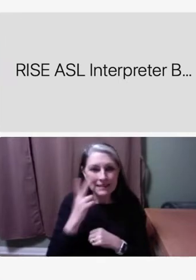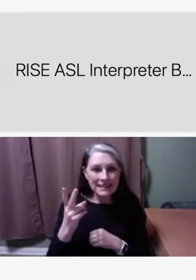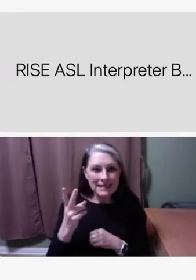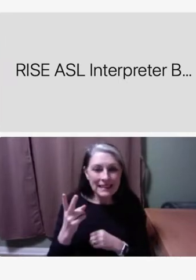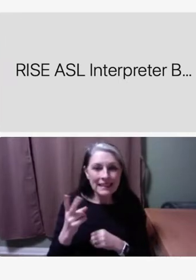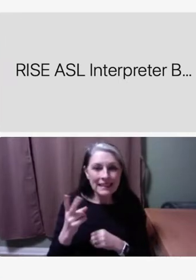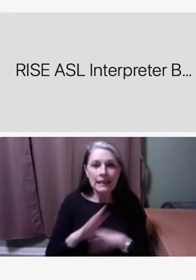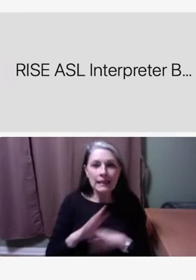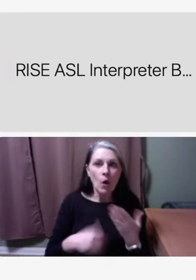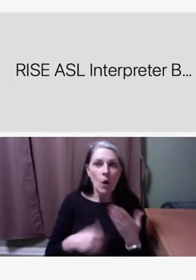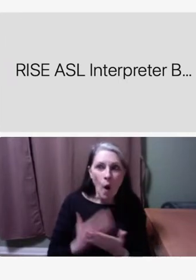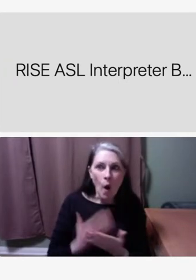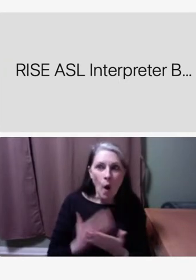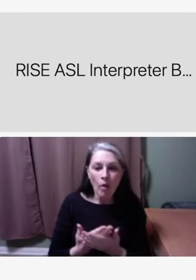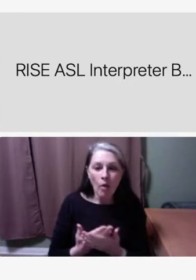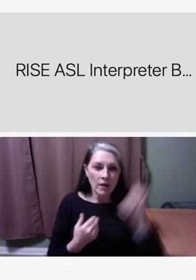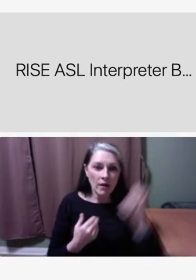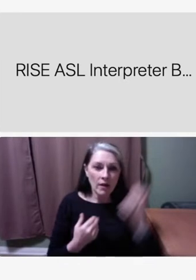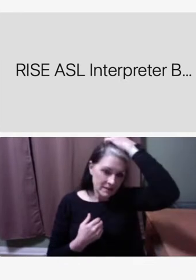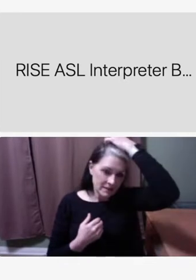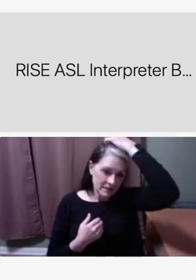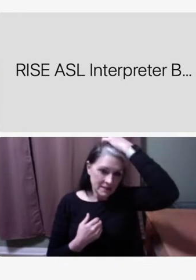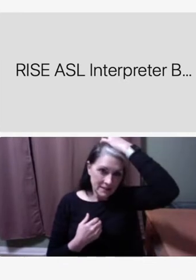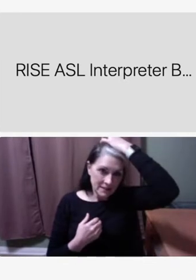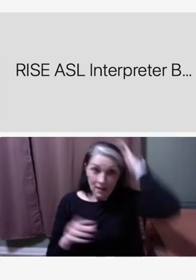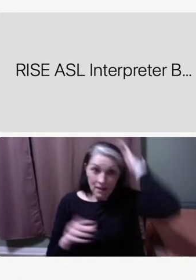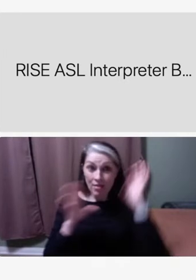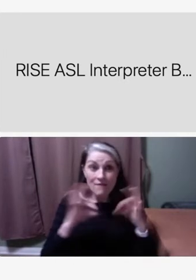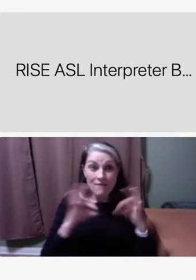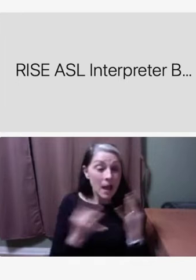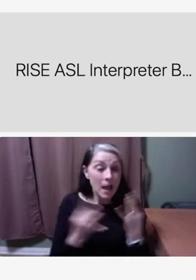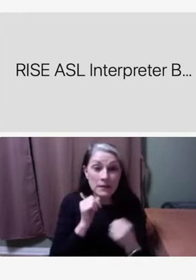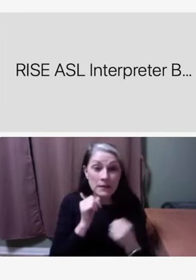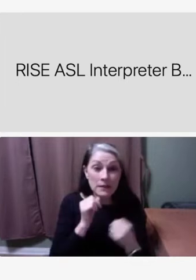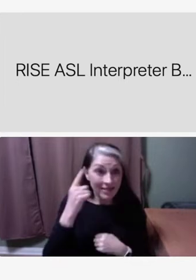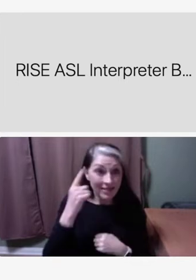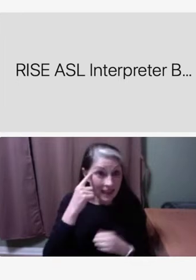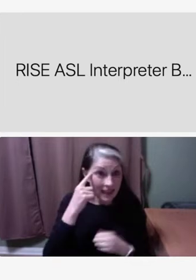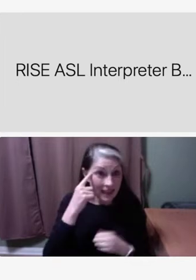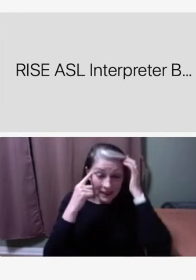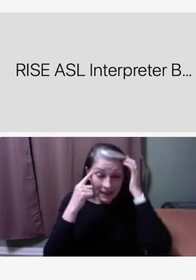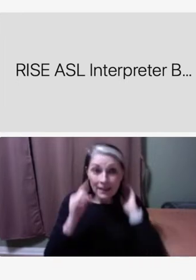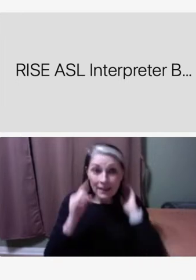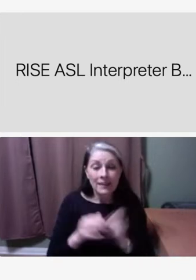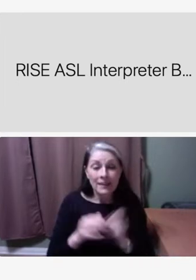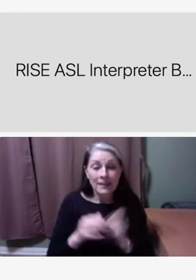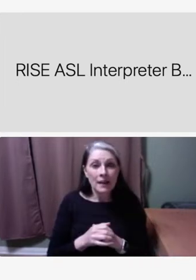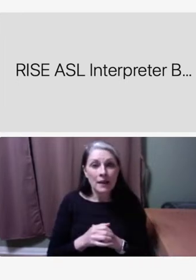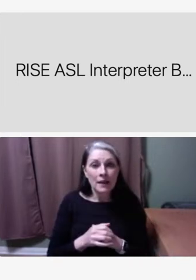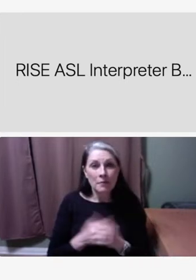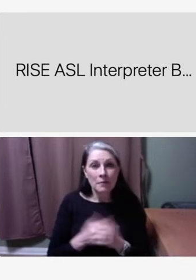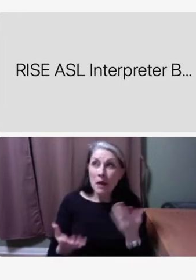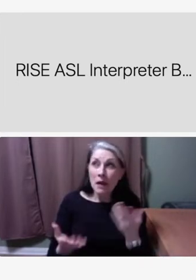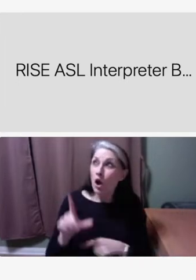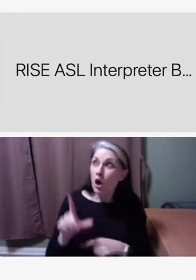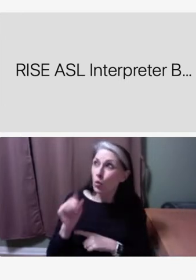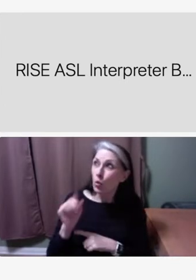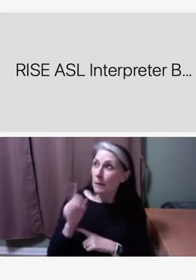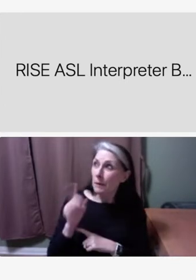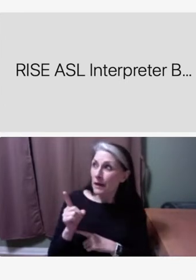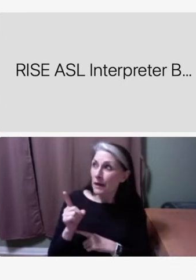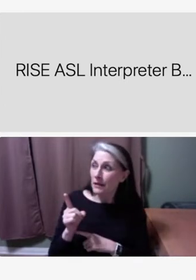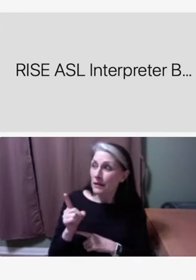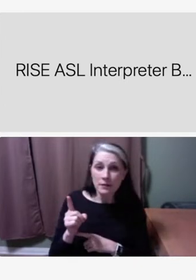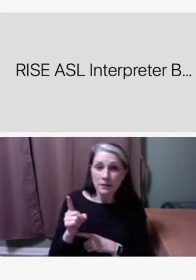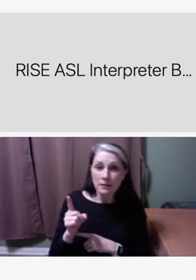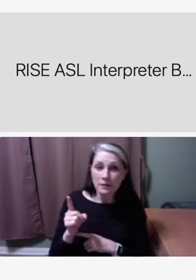all the families there, because we didn't think that it was going to be such a, it took probably 20 minutes just to put out chairs because we didn't know it was